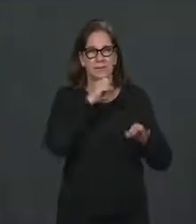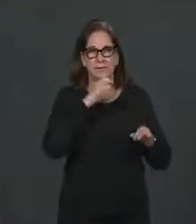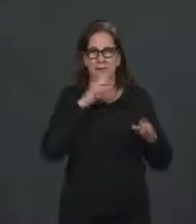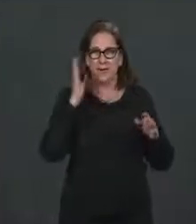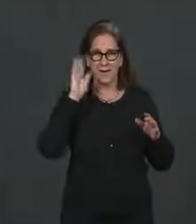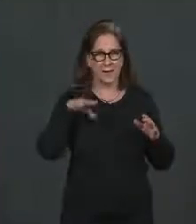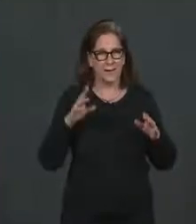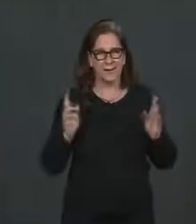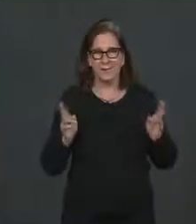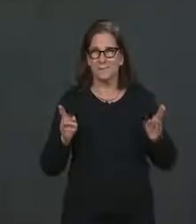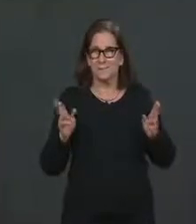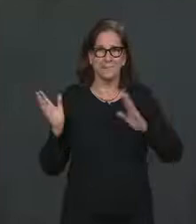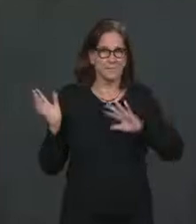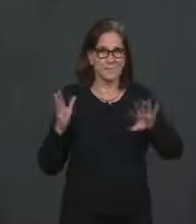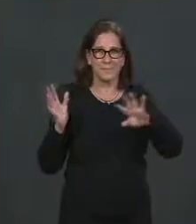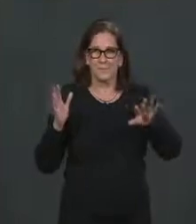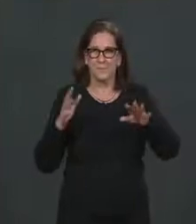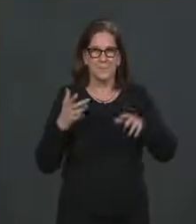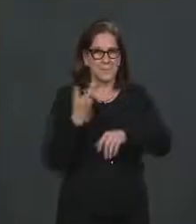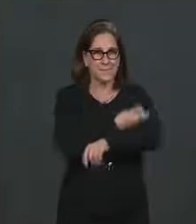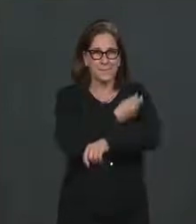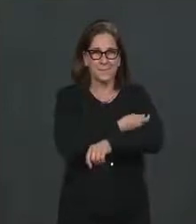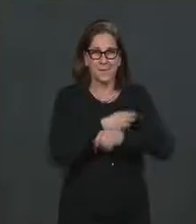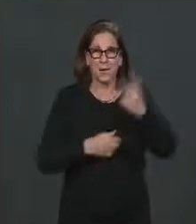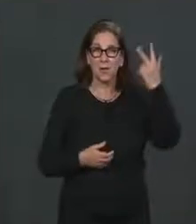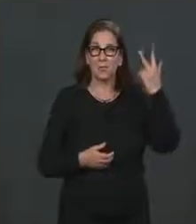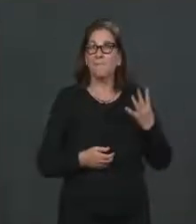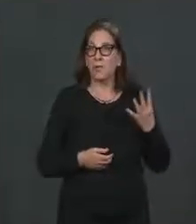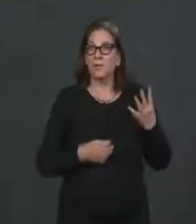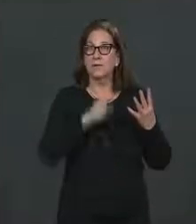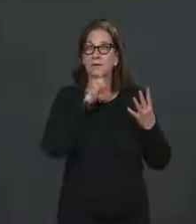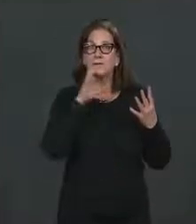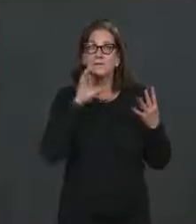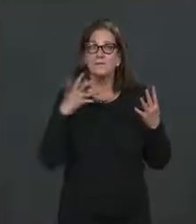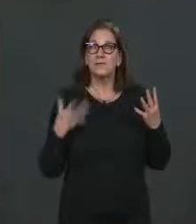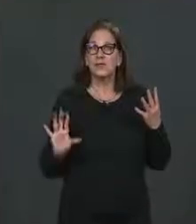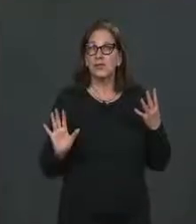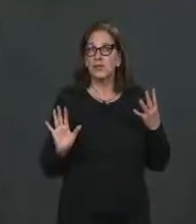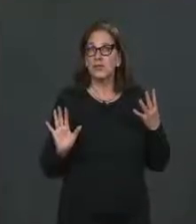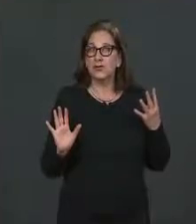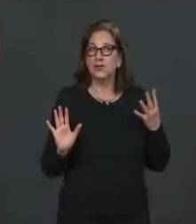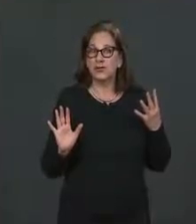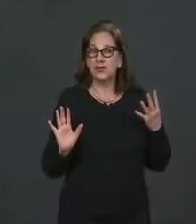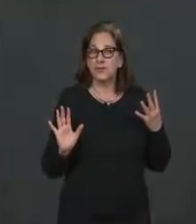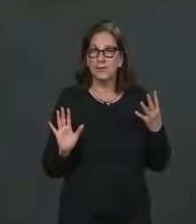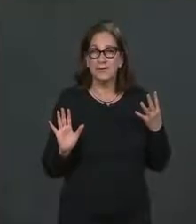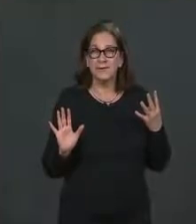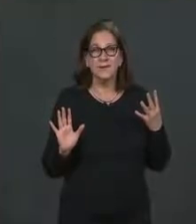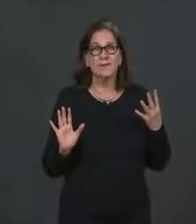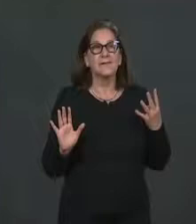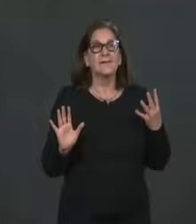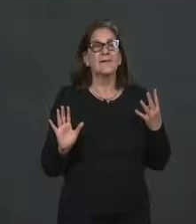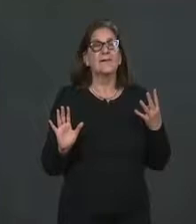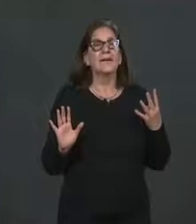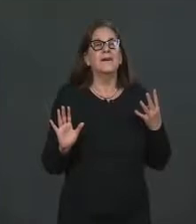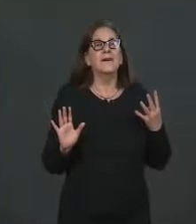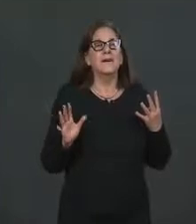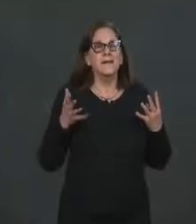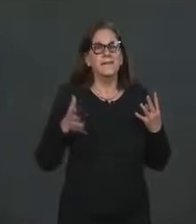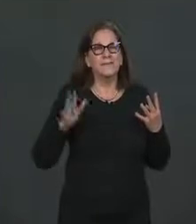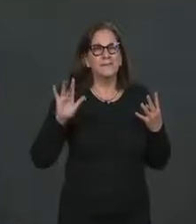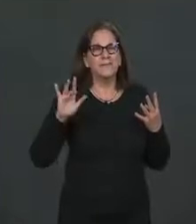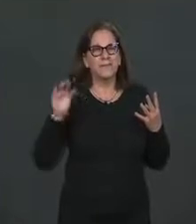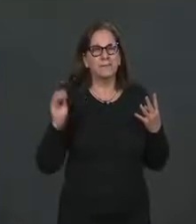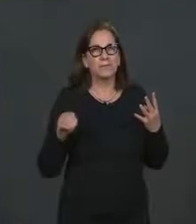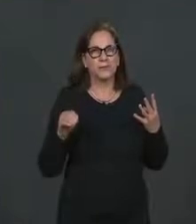starting to vaccinate nearly 3/4 of our seniors, and now putting vaccination sites within 5 miles of 90% of